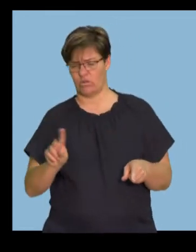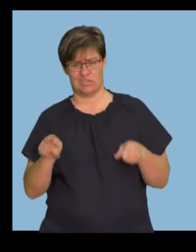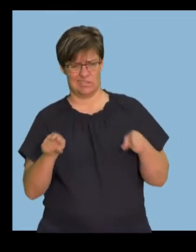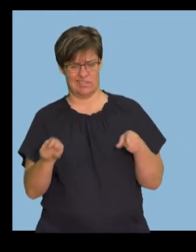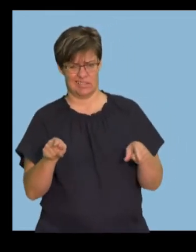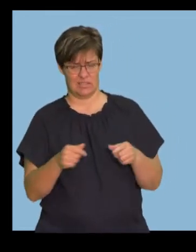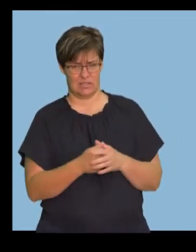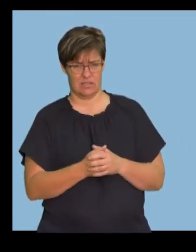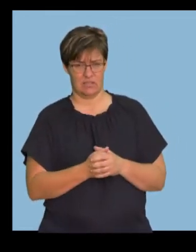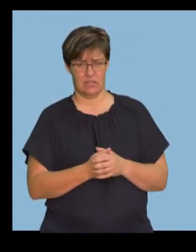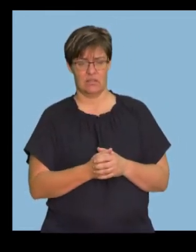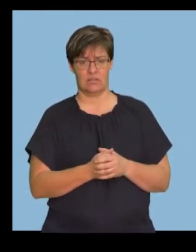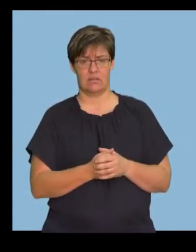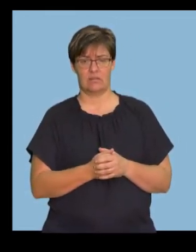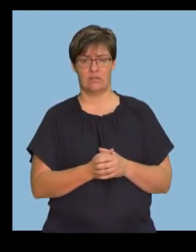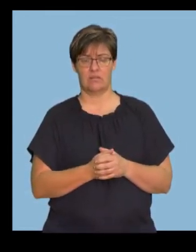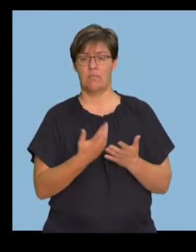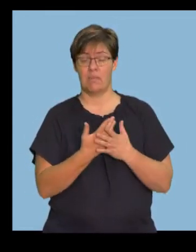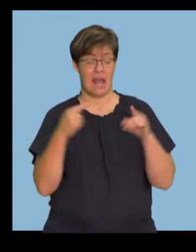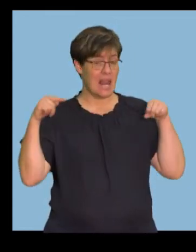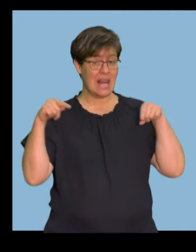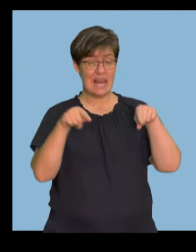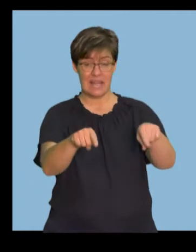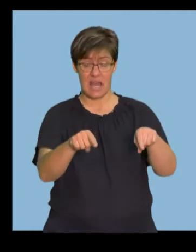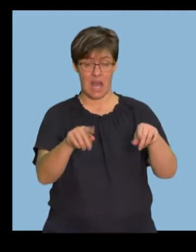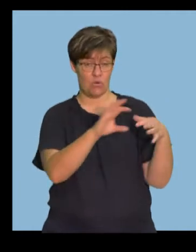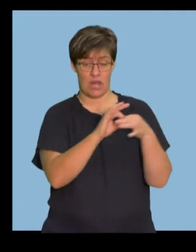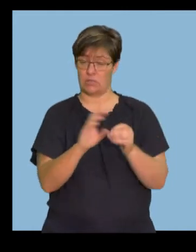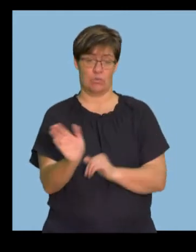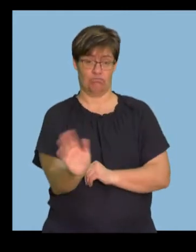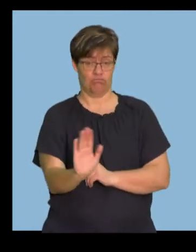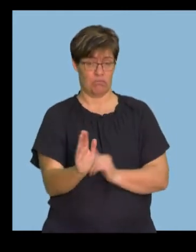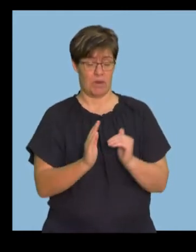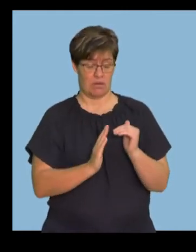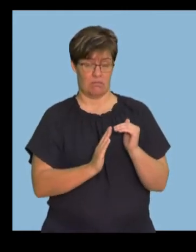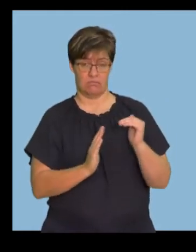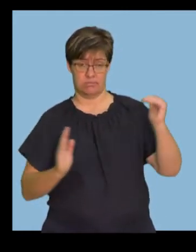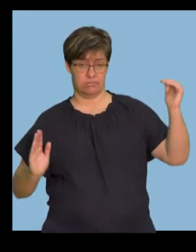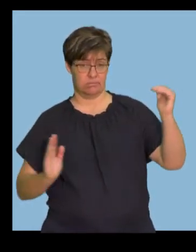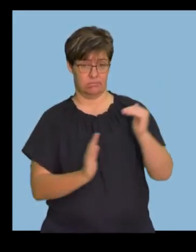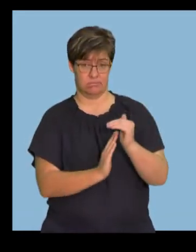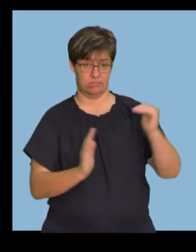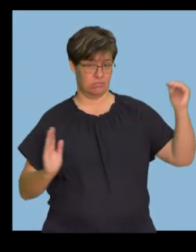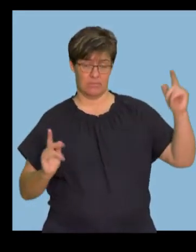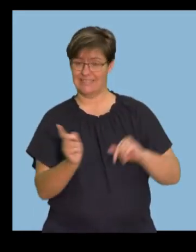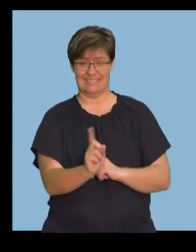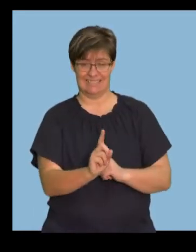Let's agree that these are not linear relationships, okay?